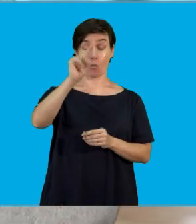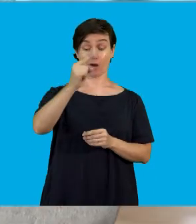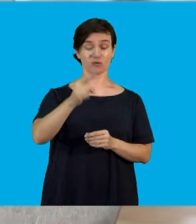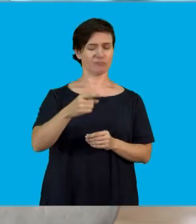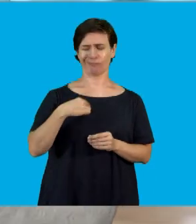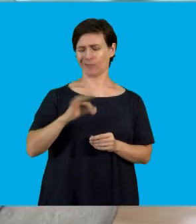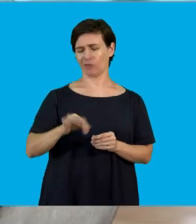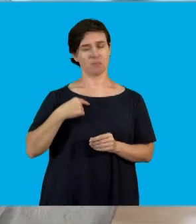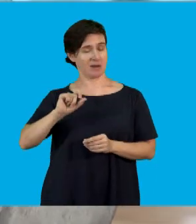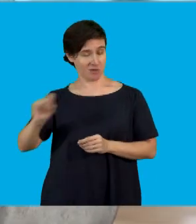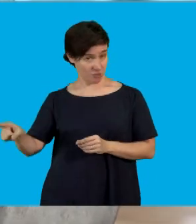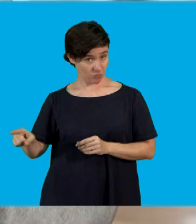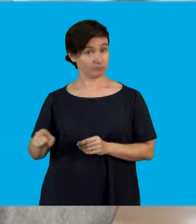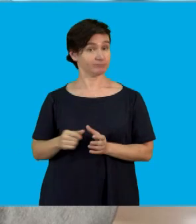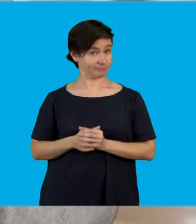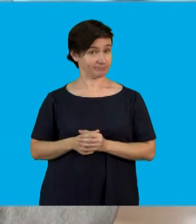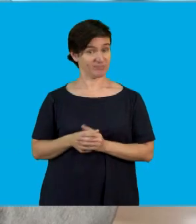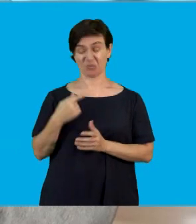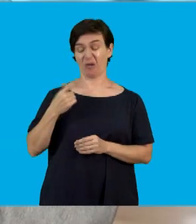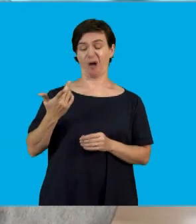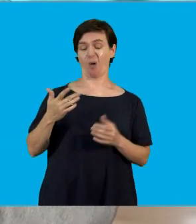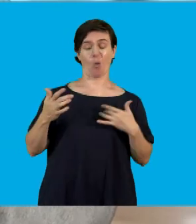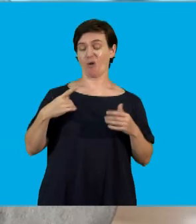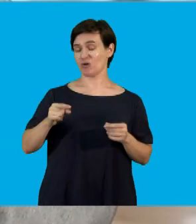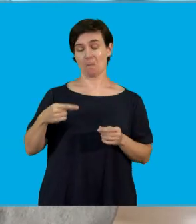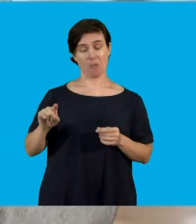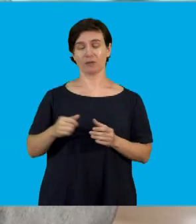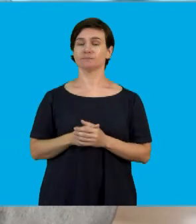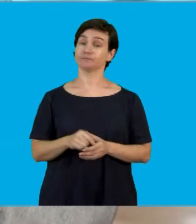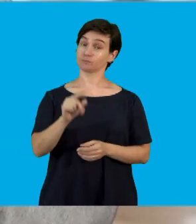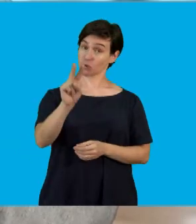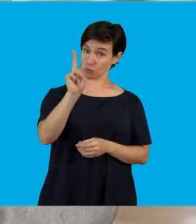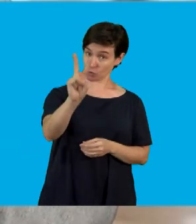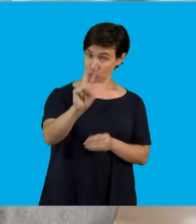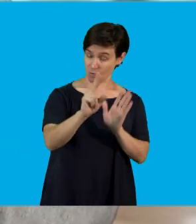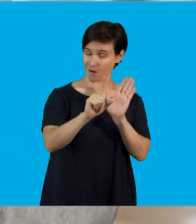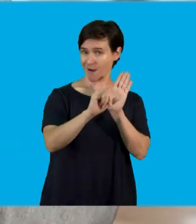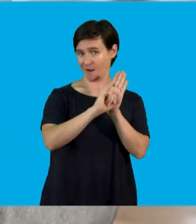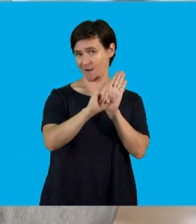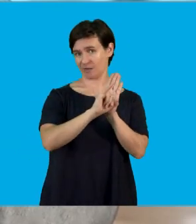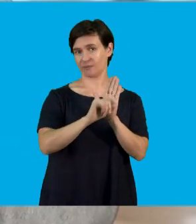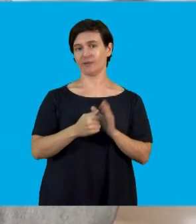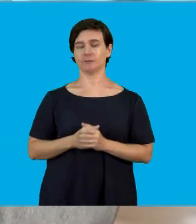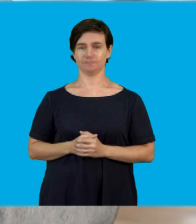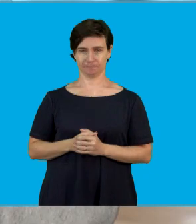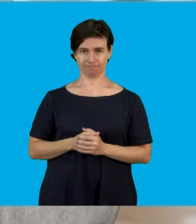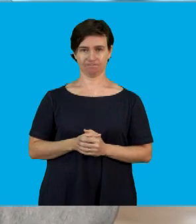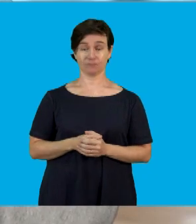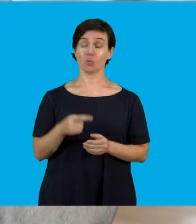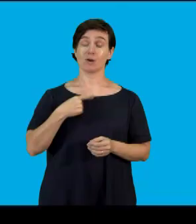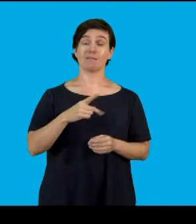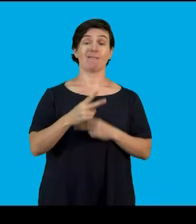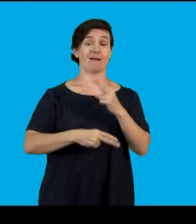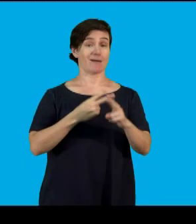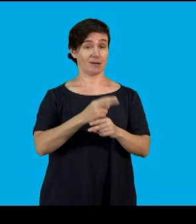But the last, they are not correct. Will not even mark. Right, identify 2. I'm going to go through to